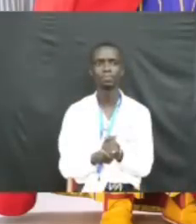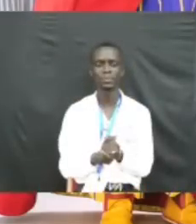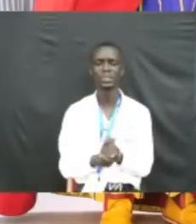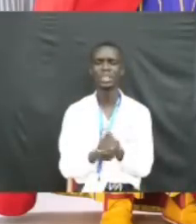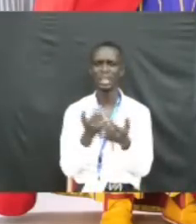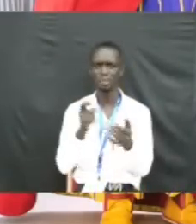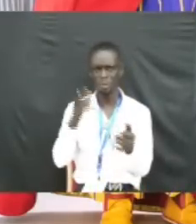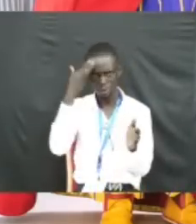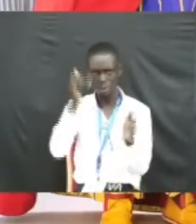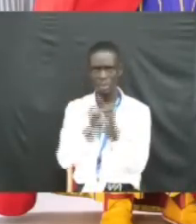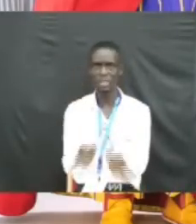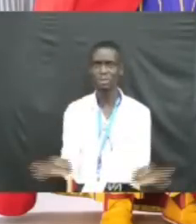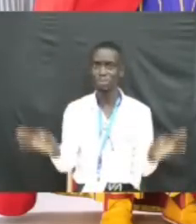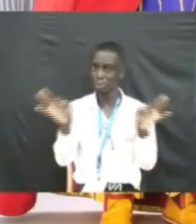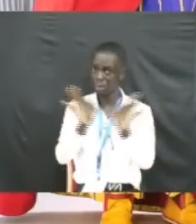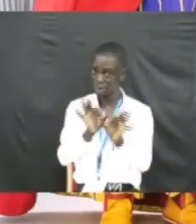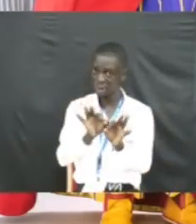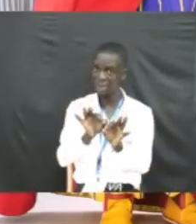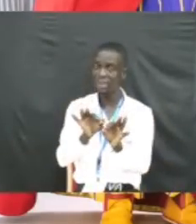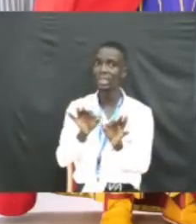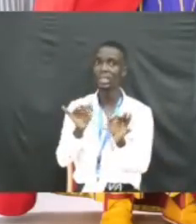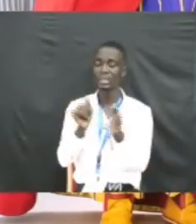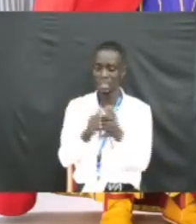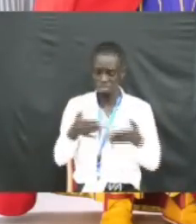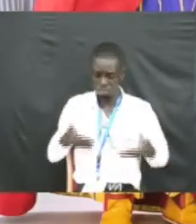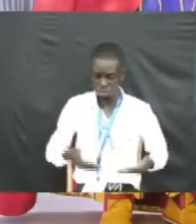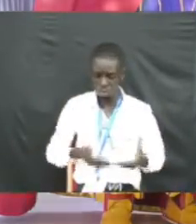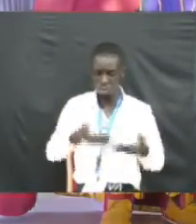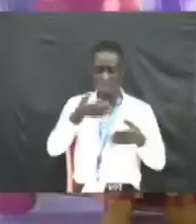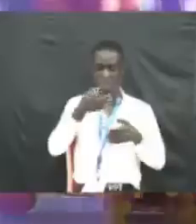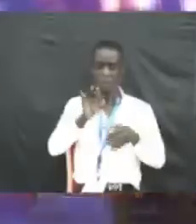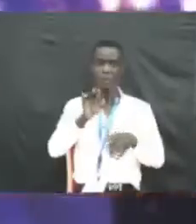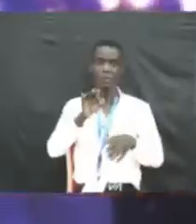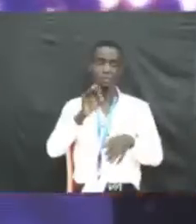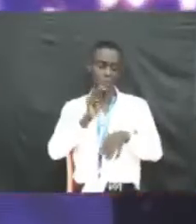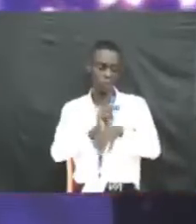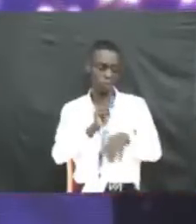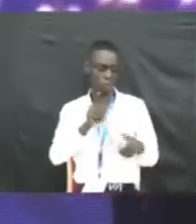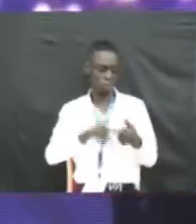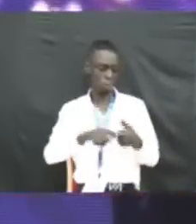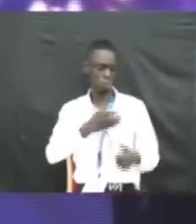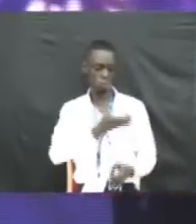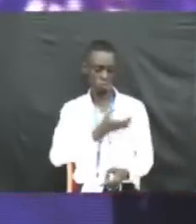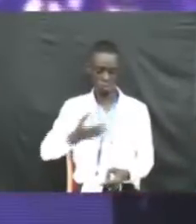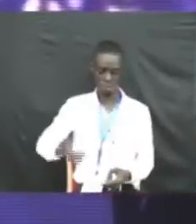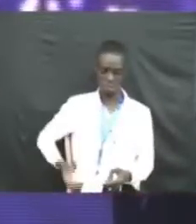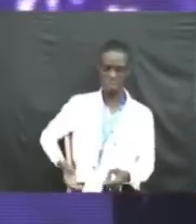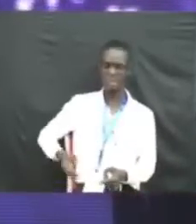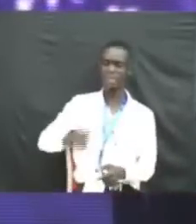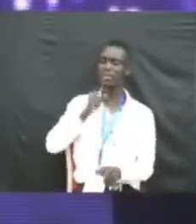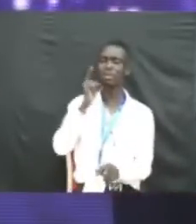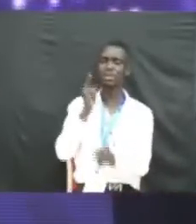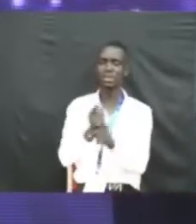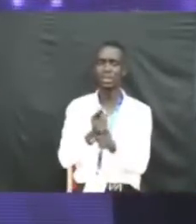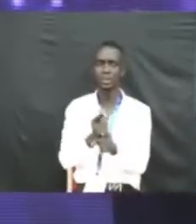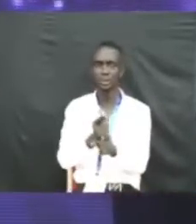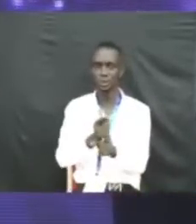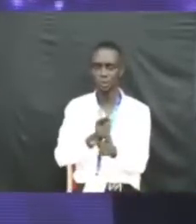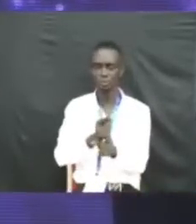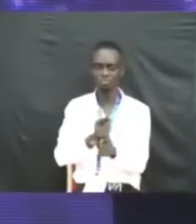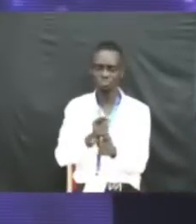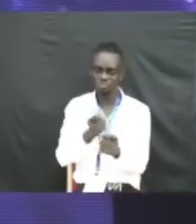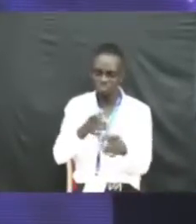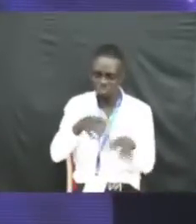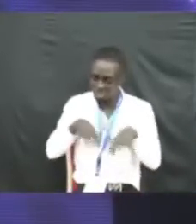It is important to note that the introduction of the ministry to the chieft institution is not only making inroads